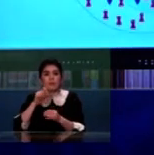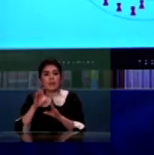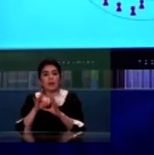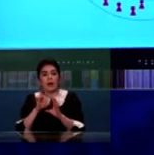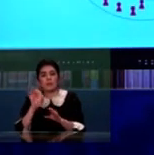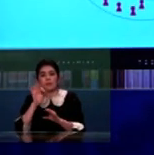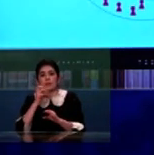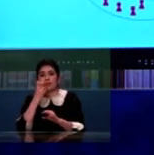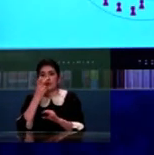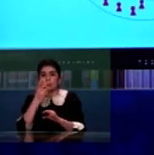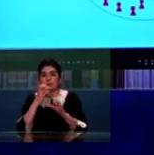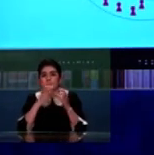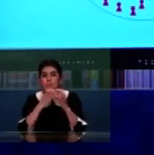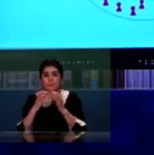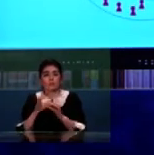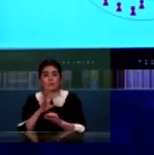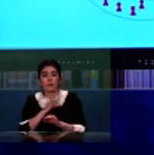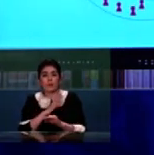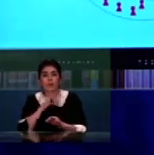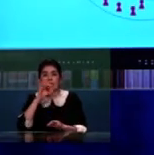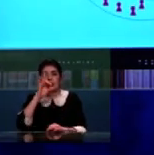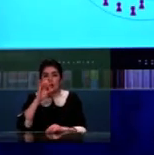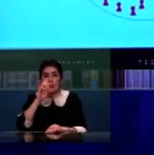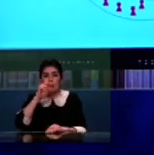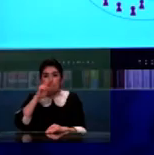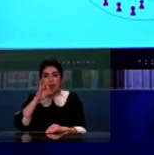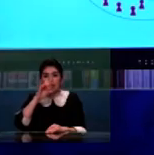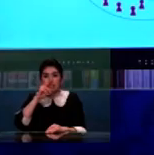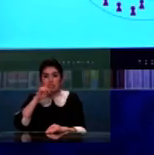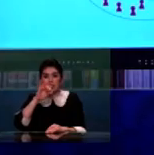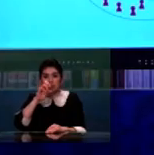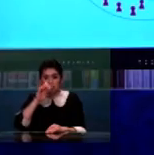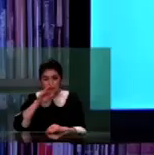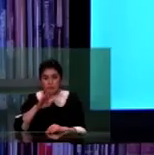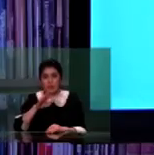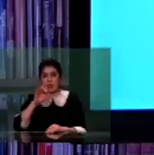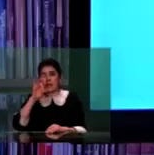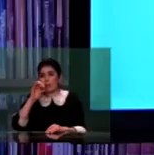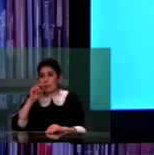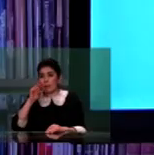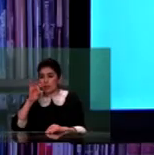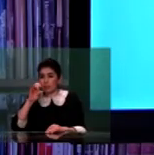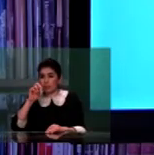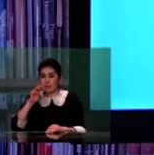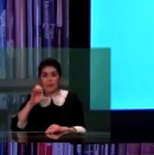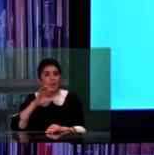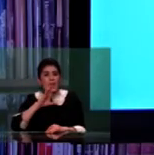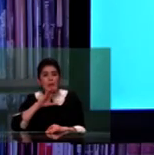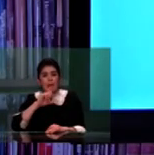tanlama ikki xil bo'lishi mumkin. Reprezentativ yoki reprezentativ emas, unday